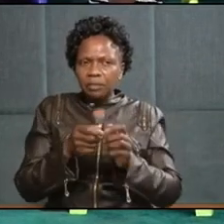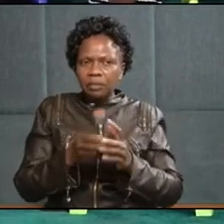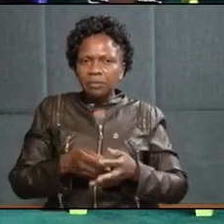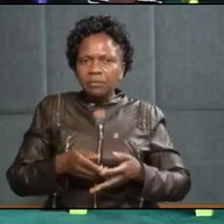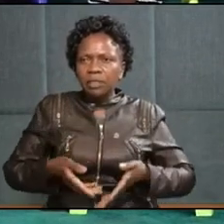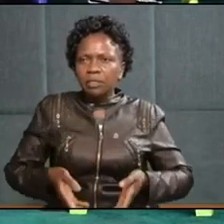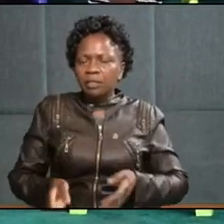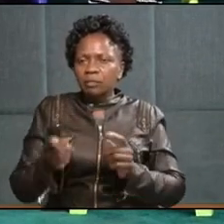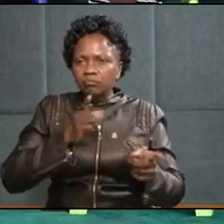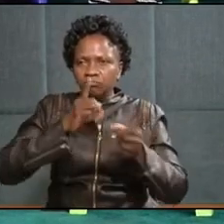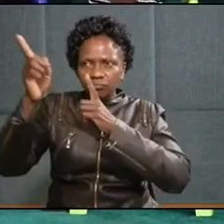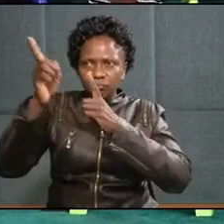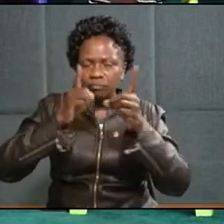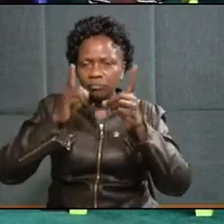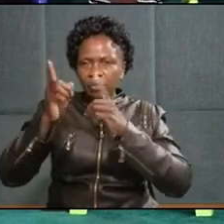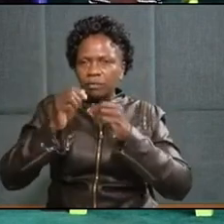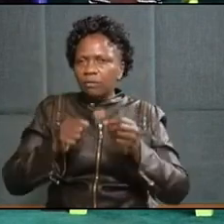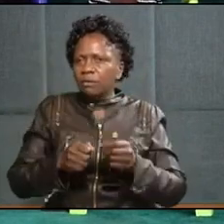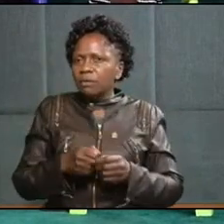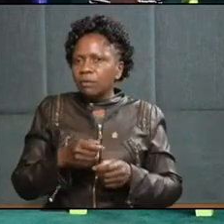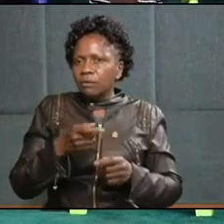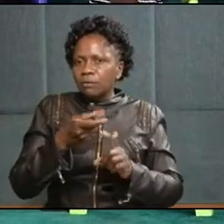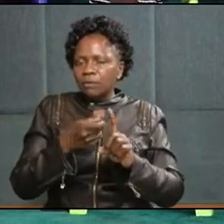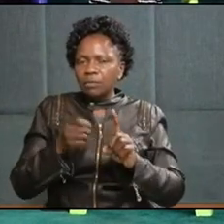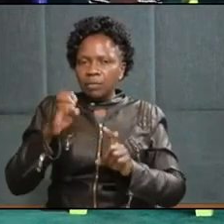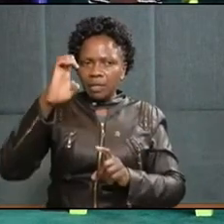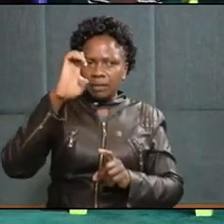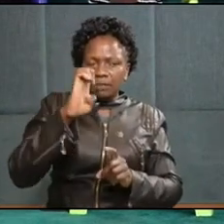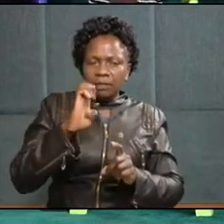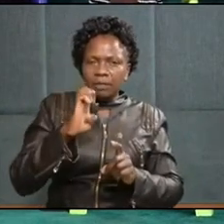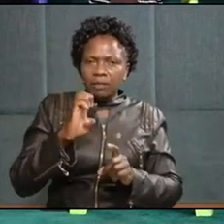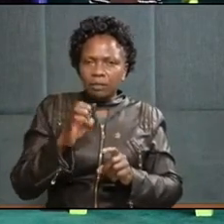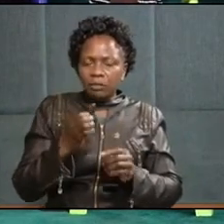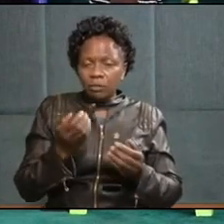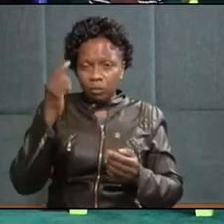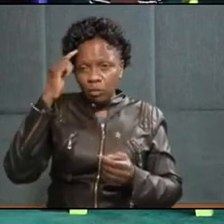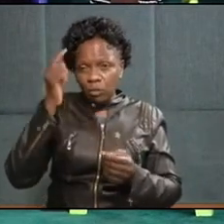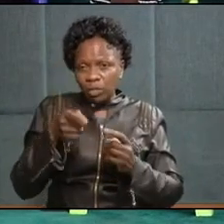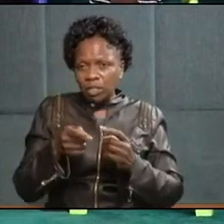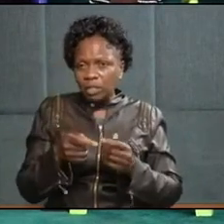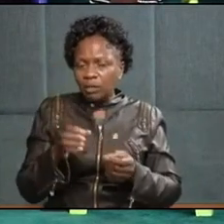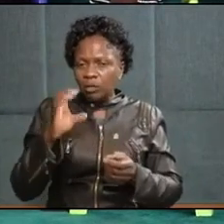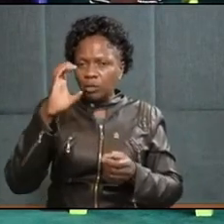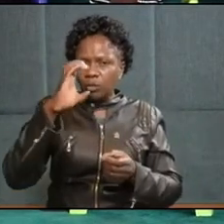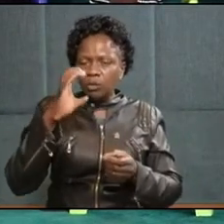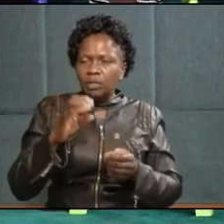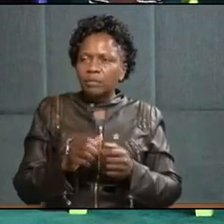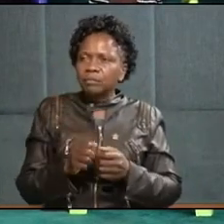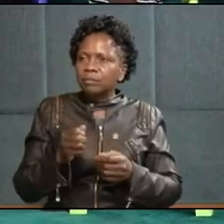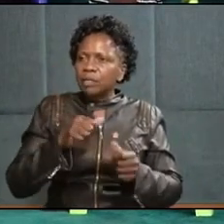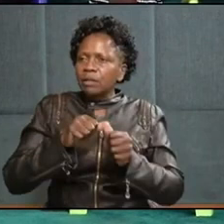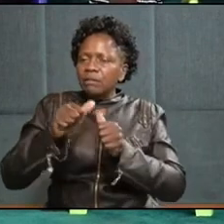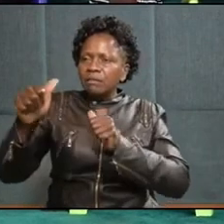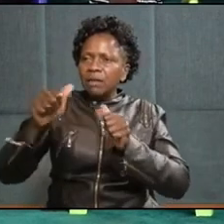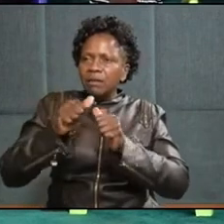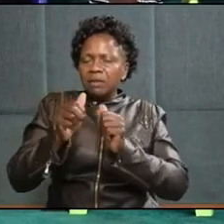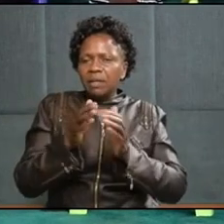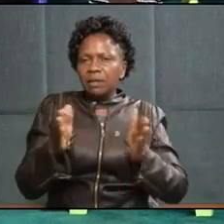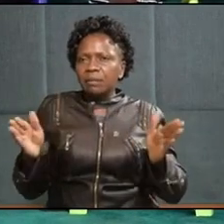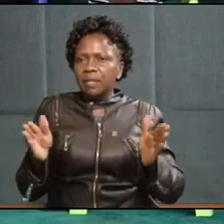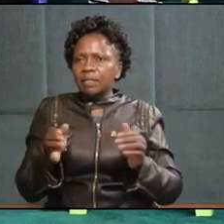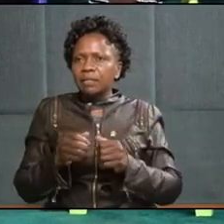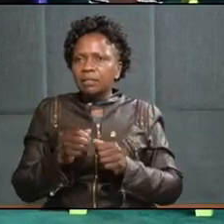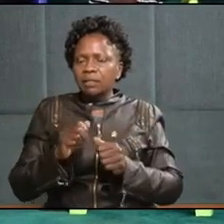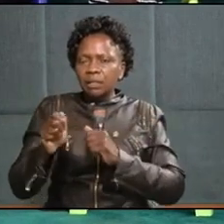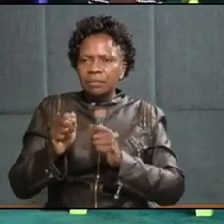their journey traveling from Corinth to Ephesus. And you know what, children? Corinth and Ephesus are so far apart. They are so